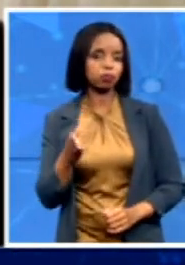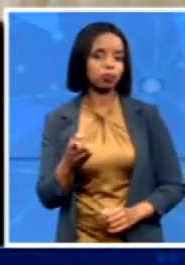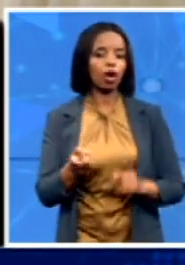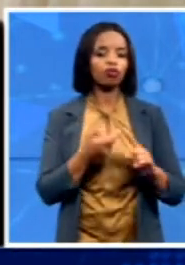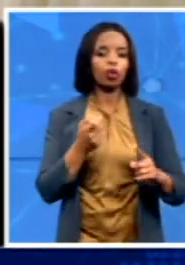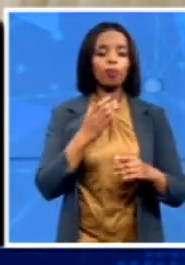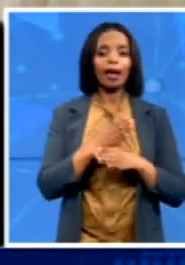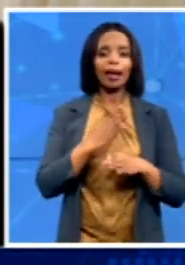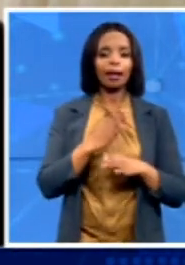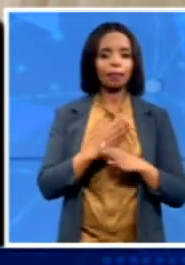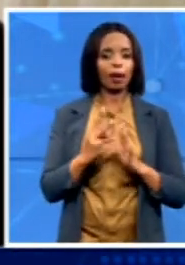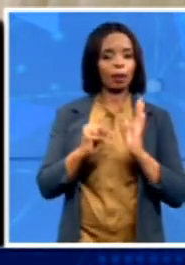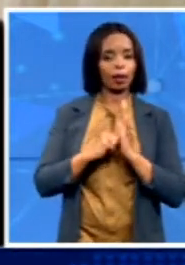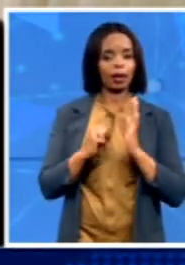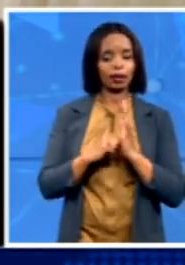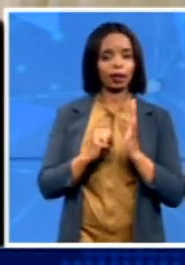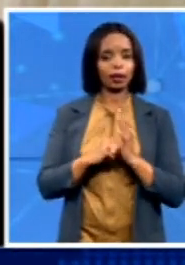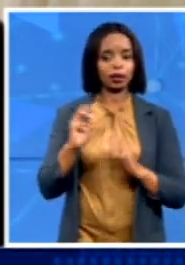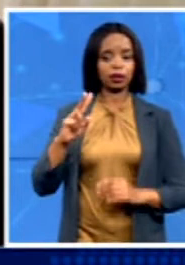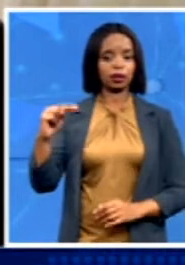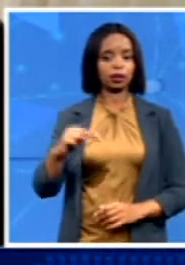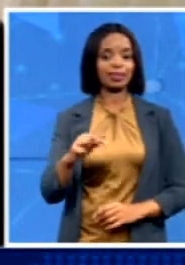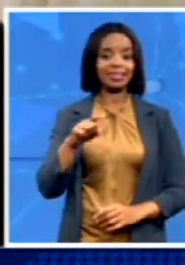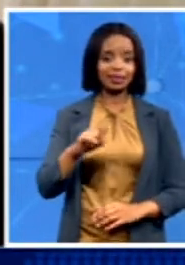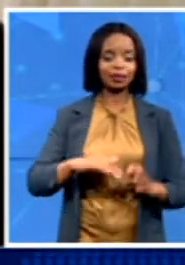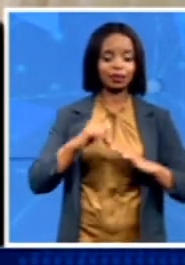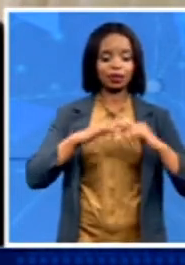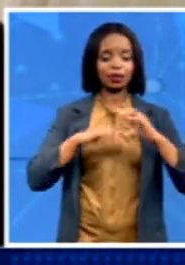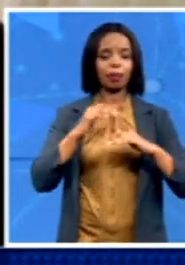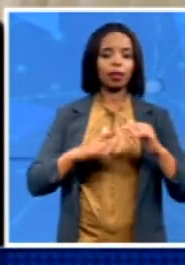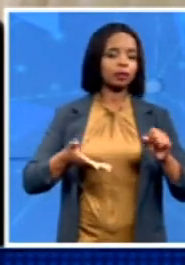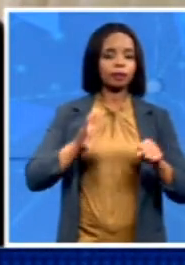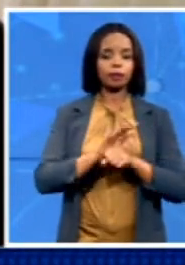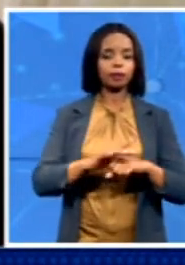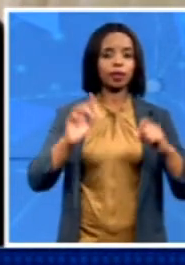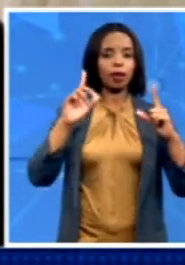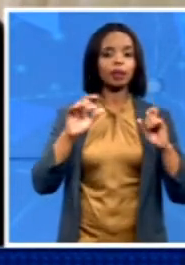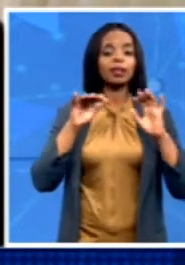that builds a complete picture of where the people are. Are they in abject poverty? Are